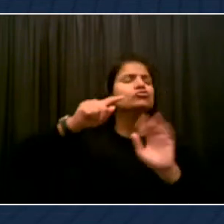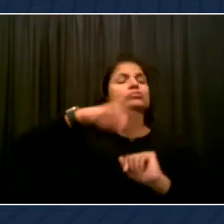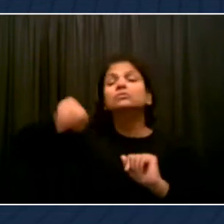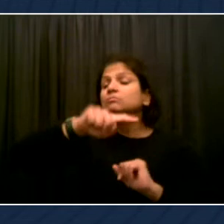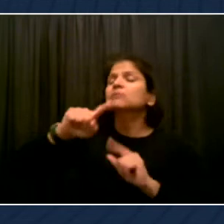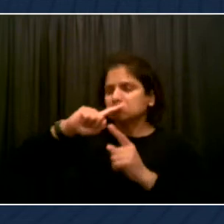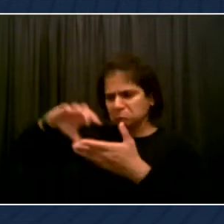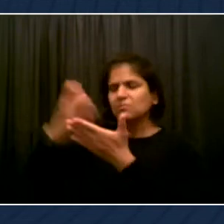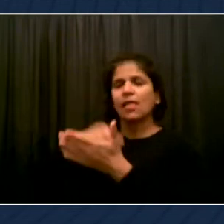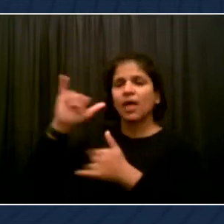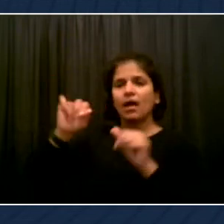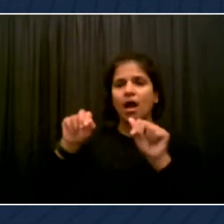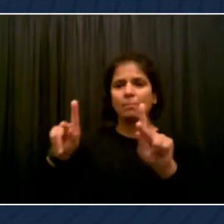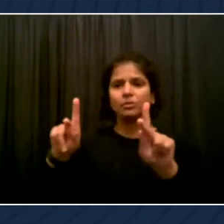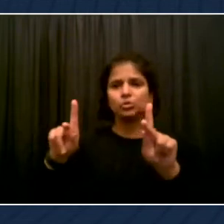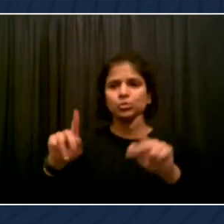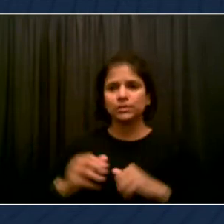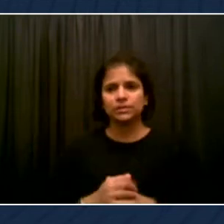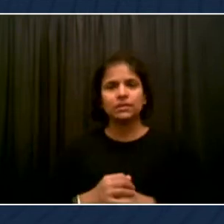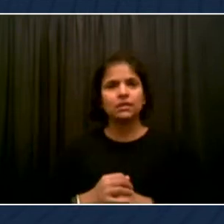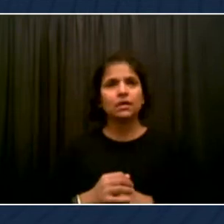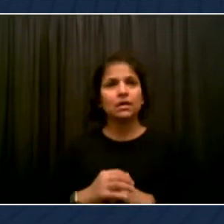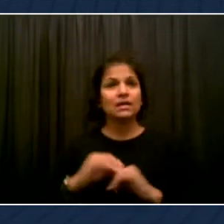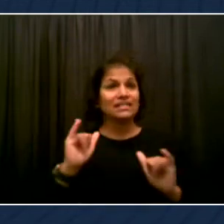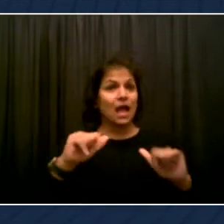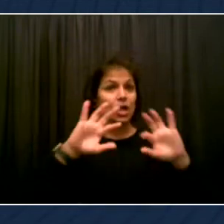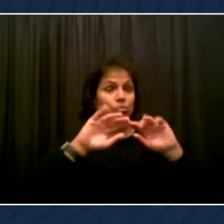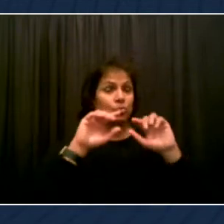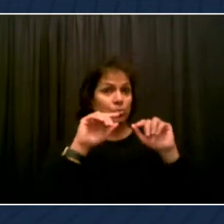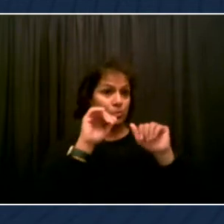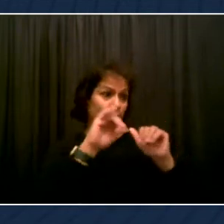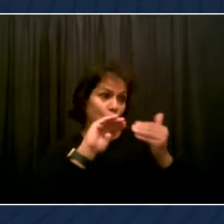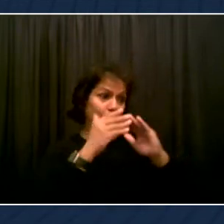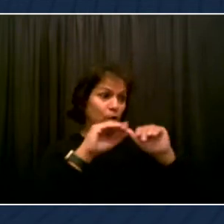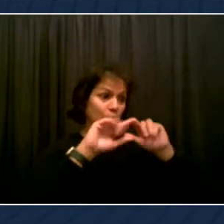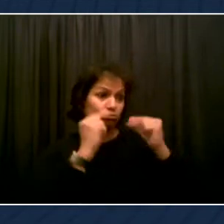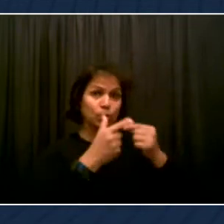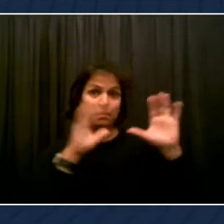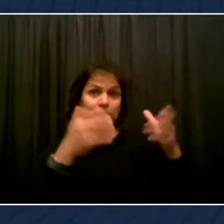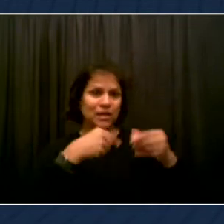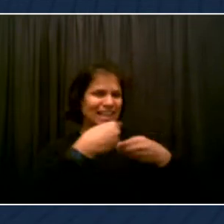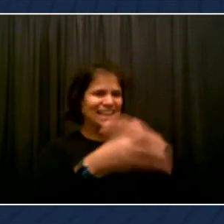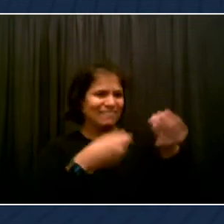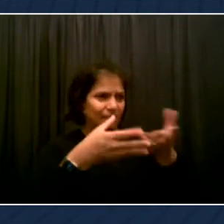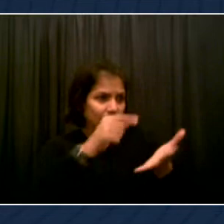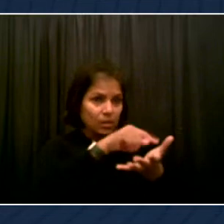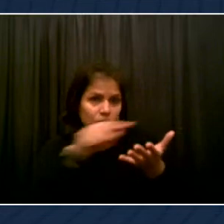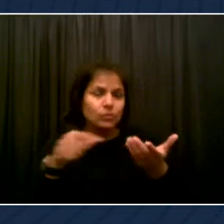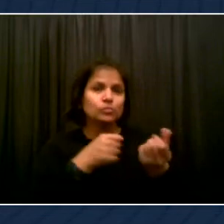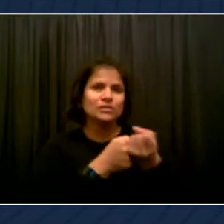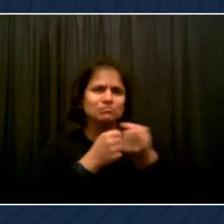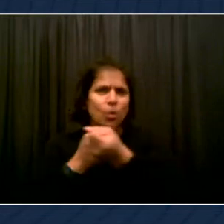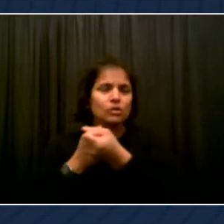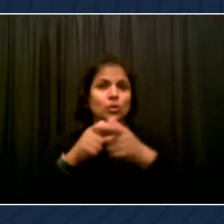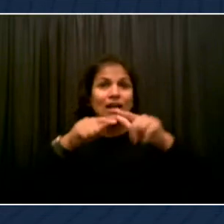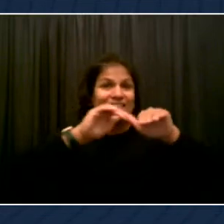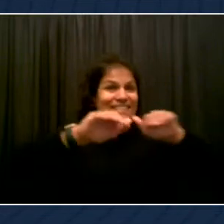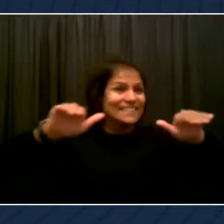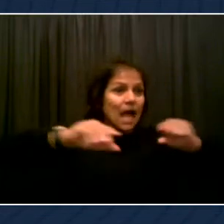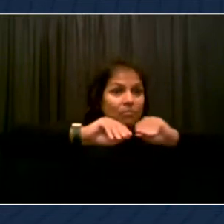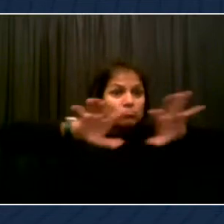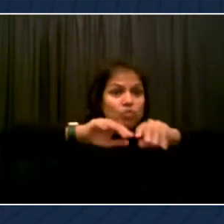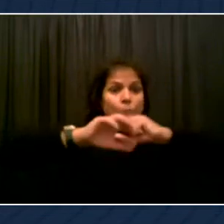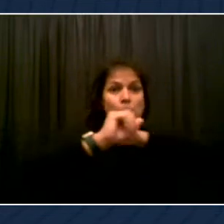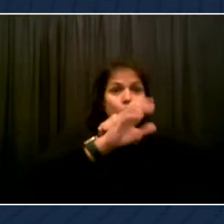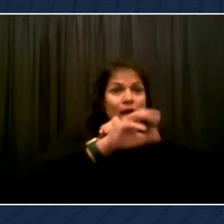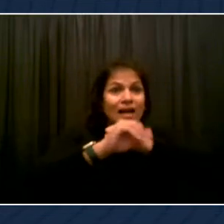with funding so they can engage and educate tenants on their rights in housing court. And guess what? It's working. The